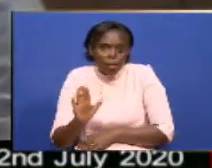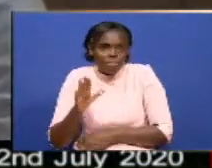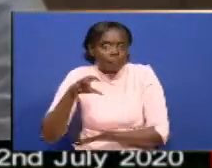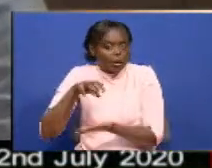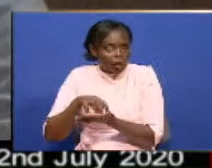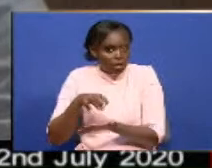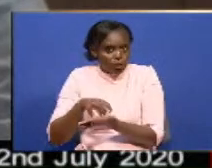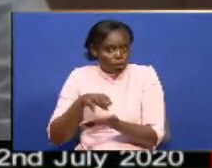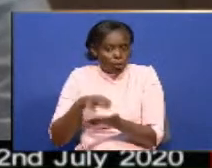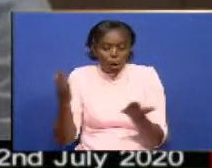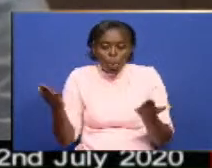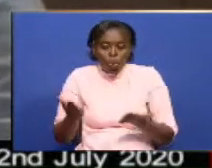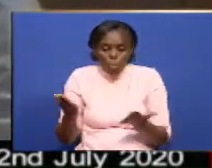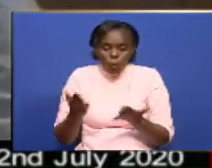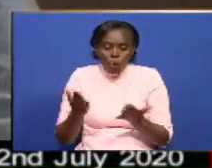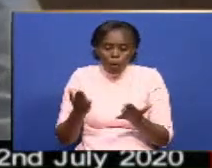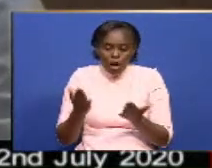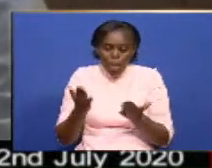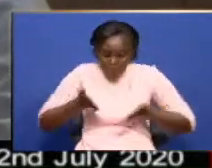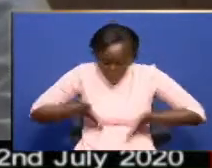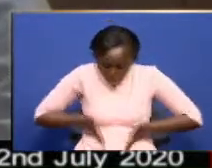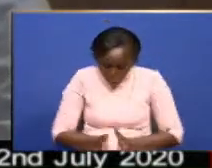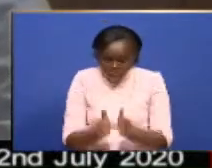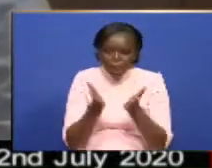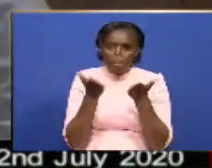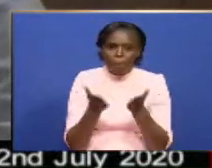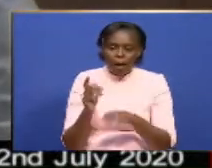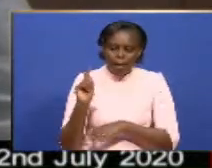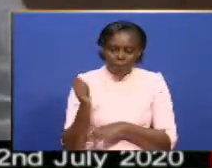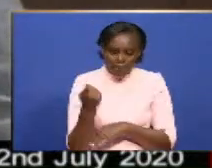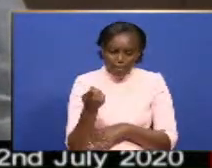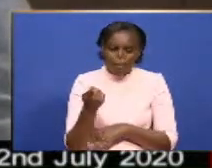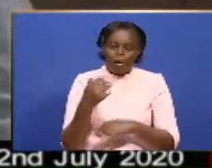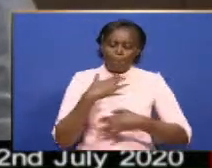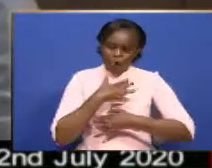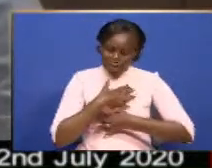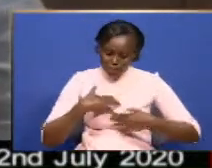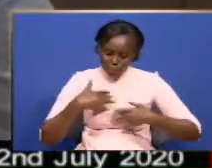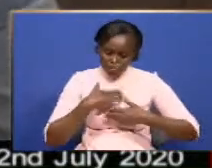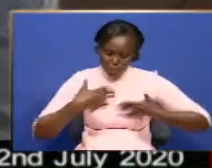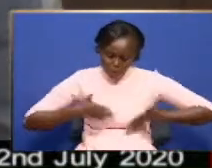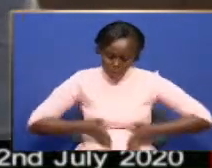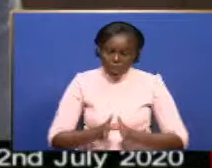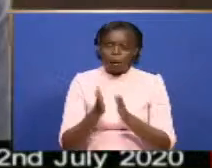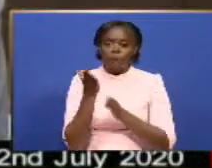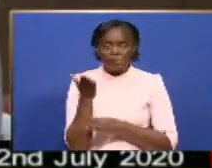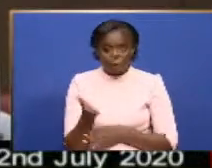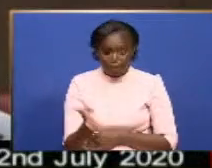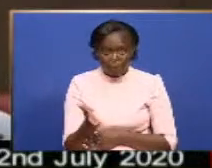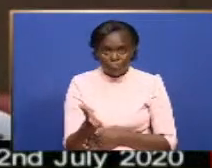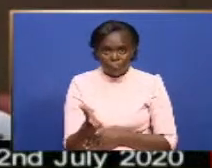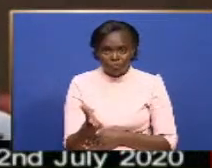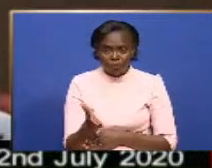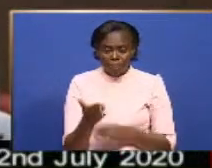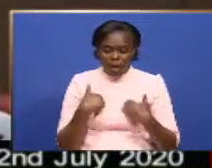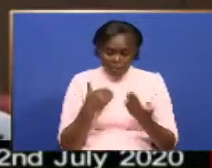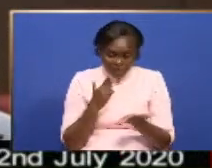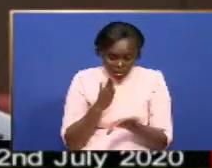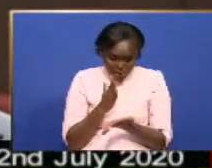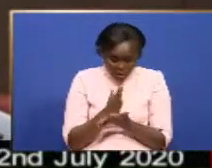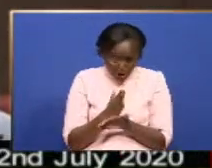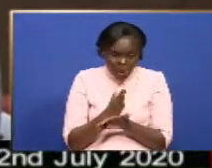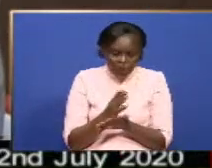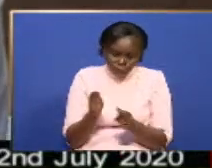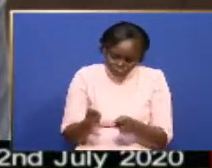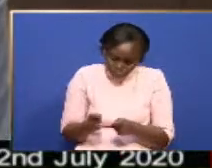cases where a child is born and is a refugee. Really there are certain rights that have to be